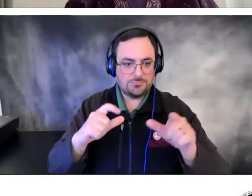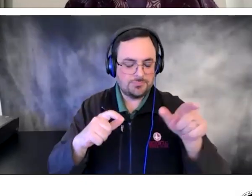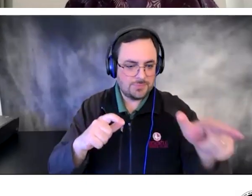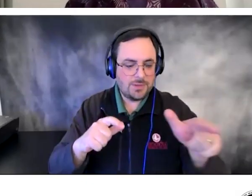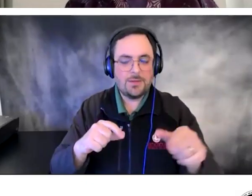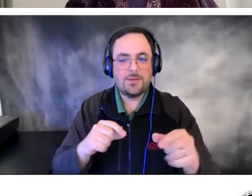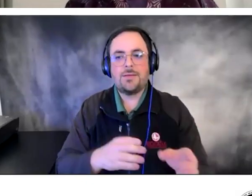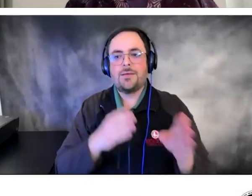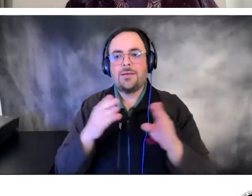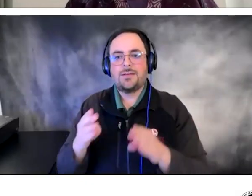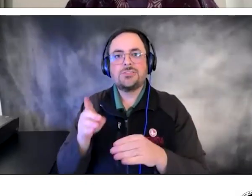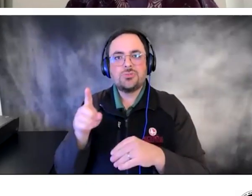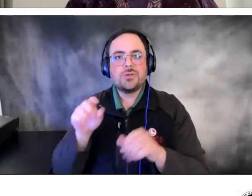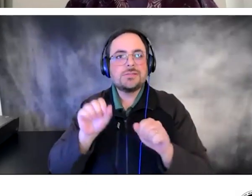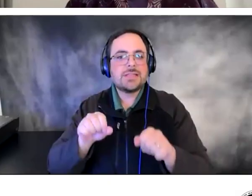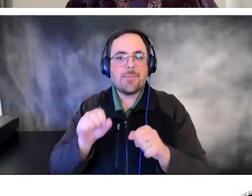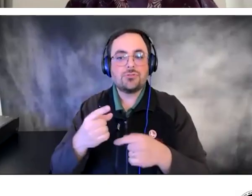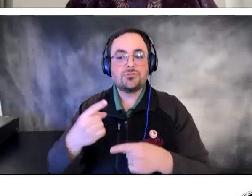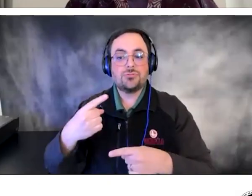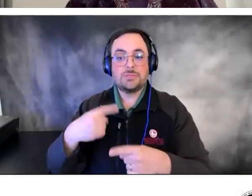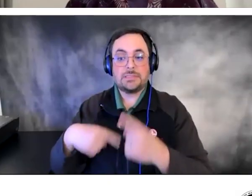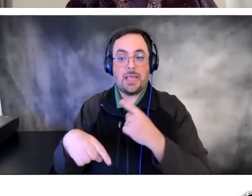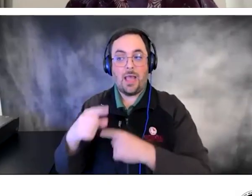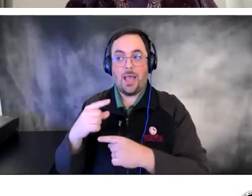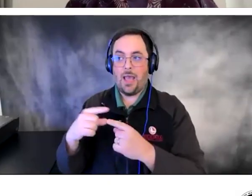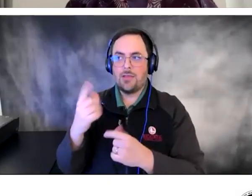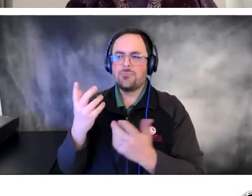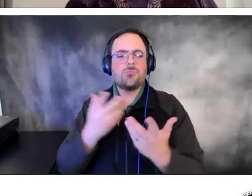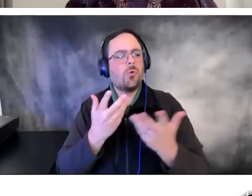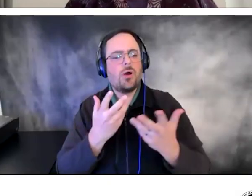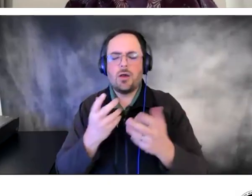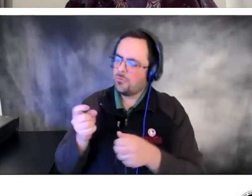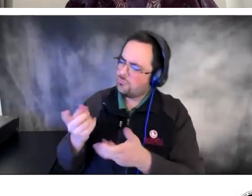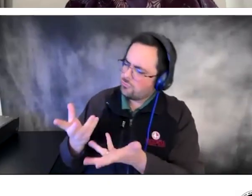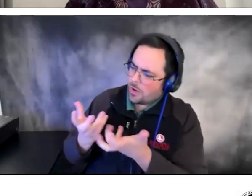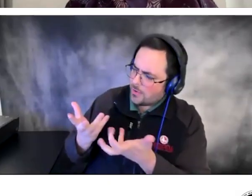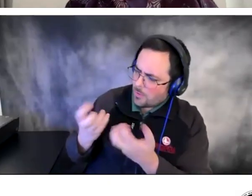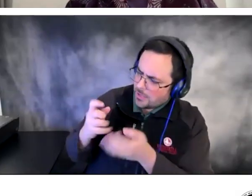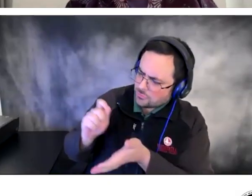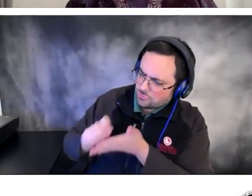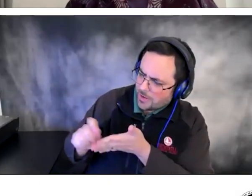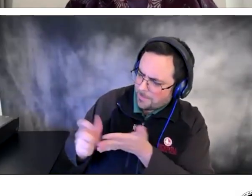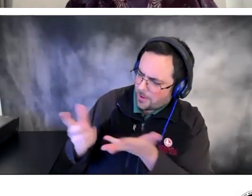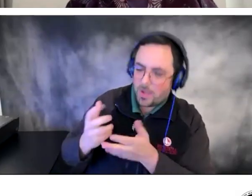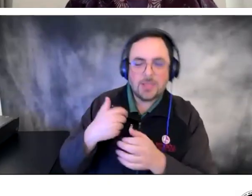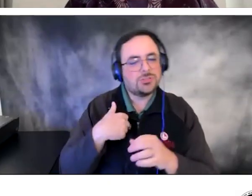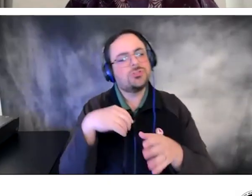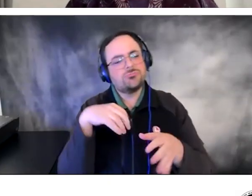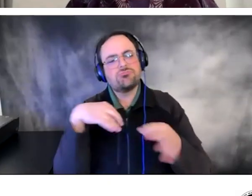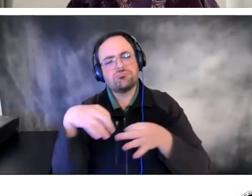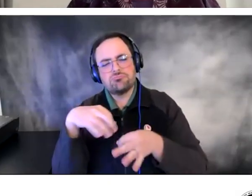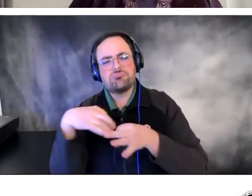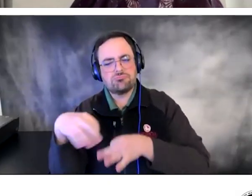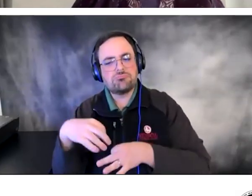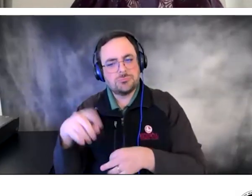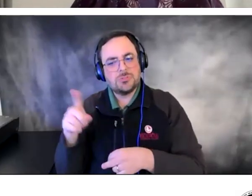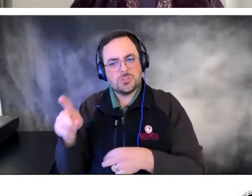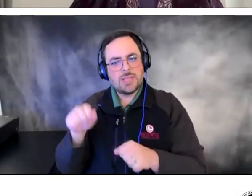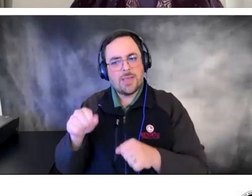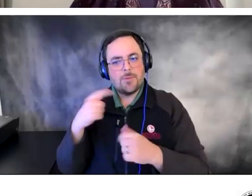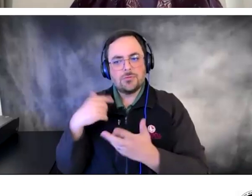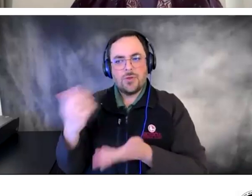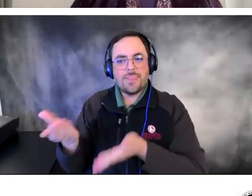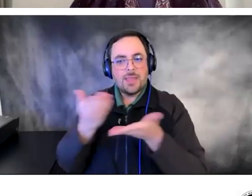vision. And she was able to sign what she wanted to write about. And she picked what she gathered up and put